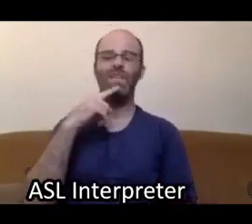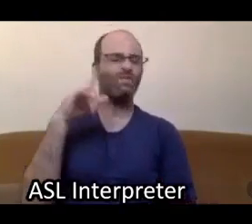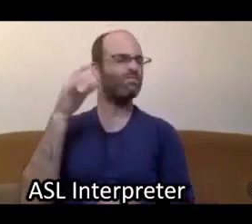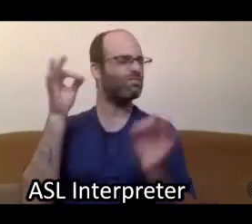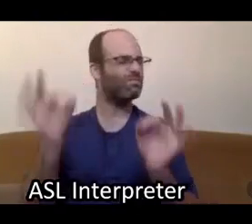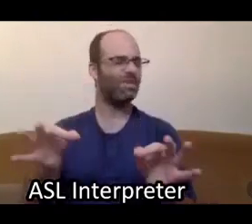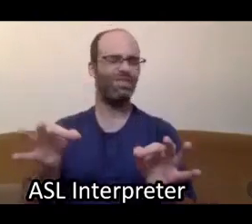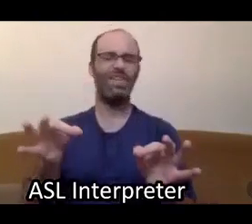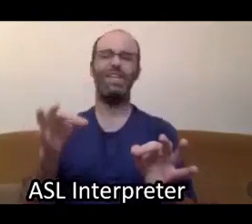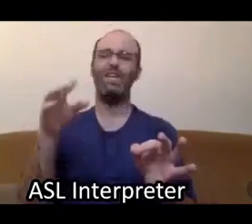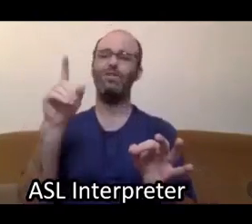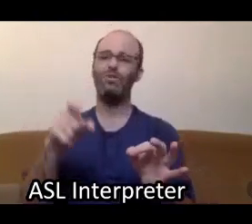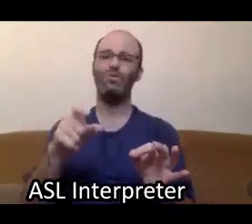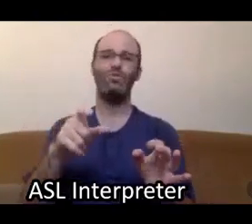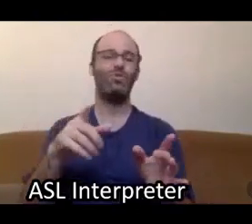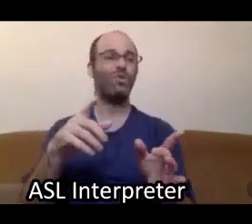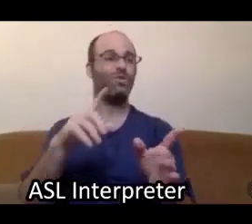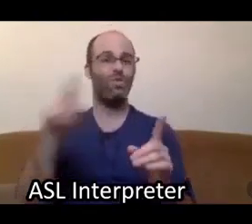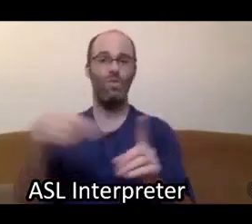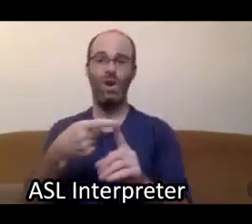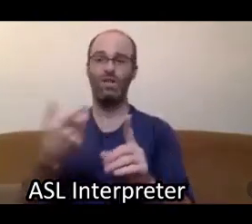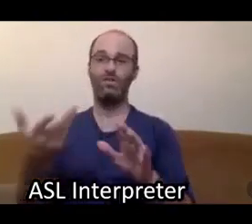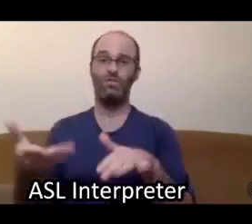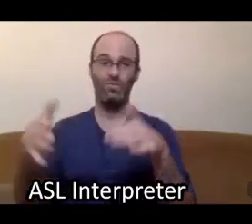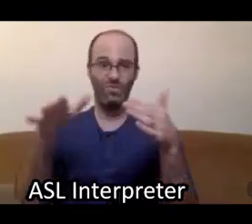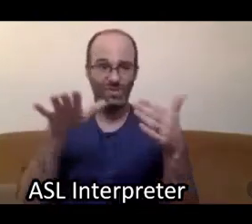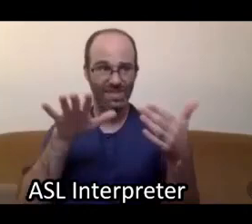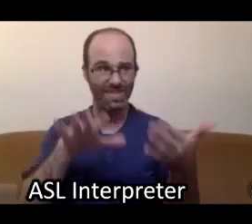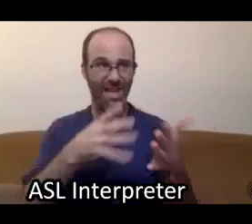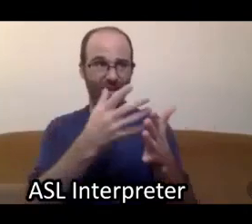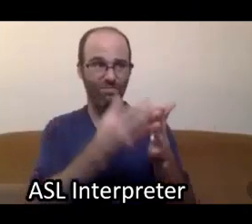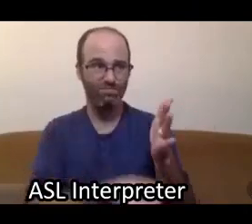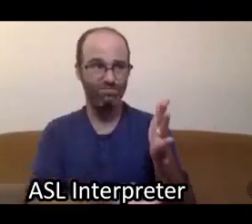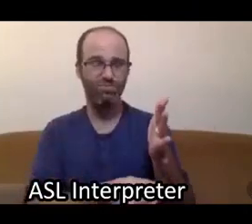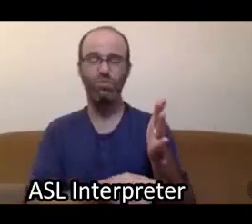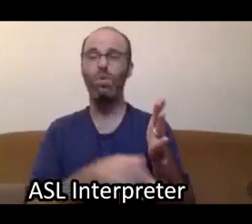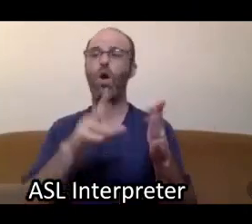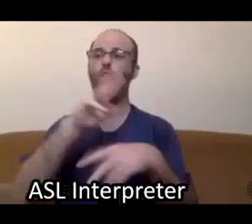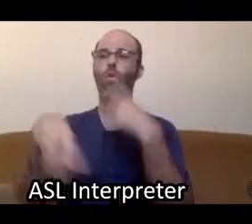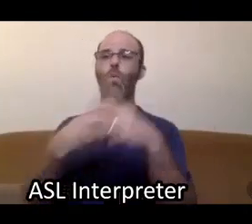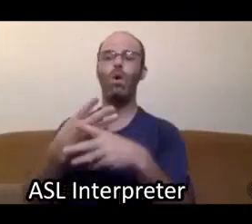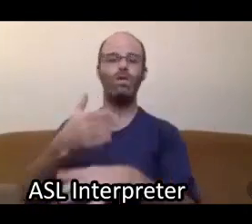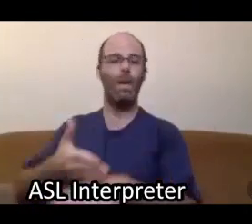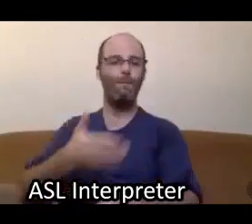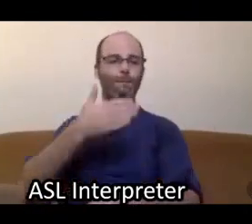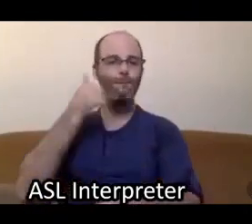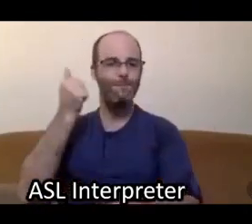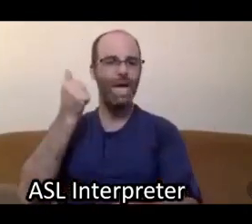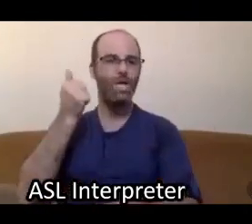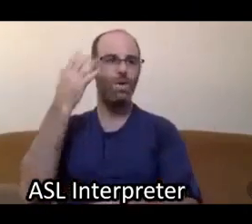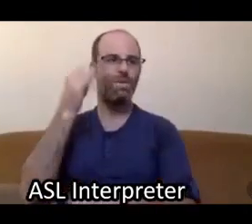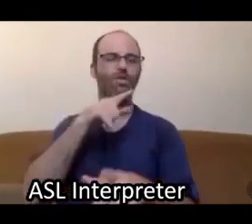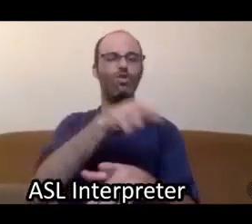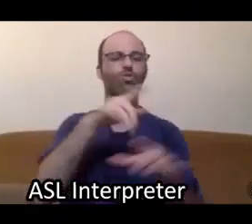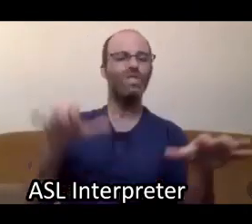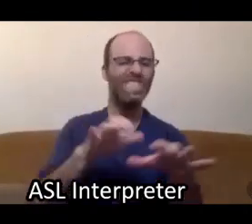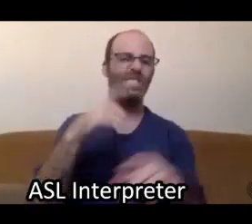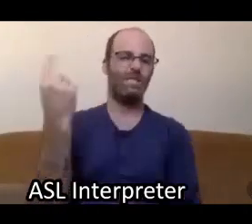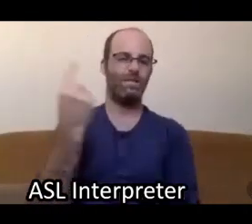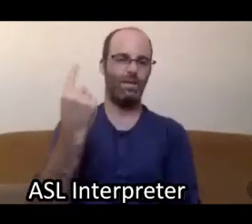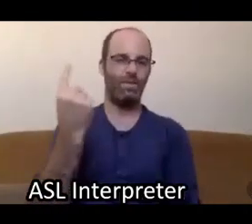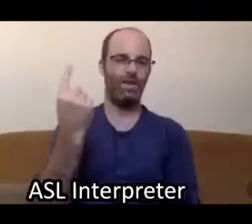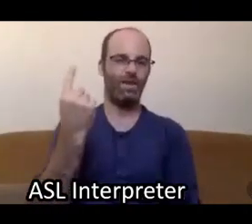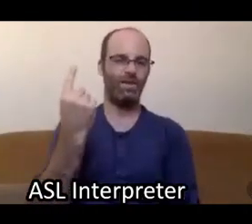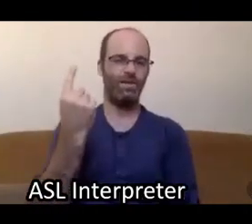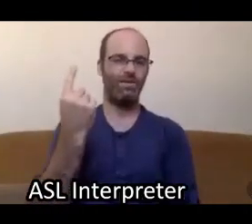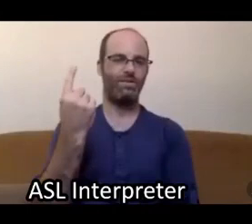it. That's awesome. And Barney, you kind of touched on this a little bit yourself, I think, but can you